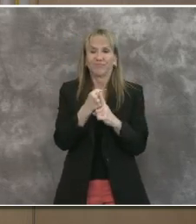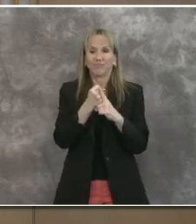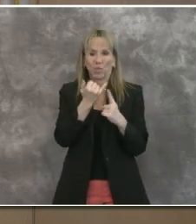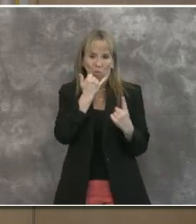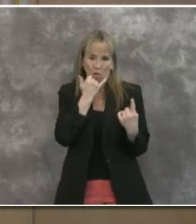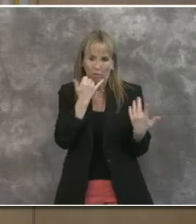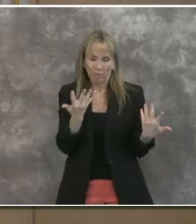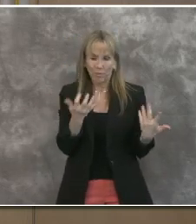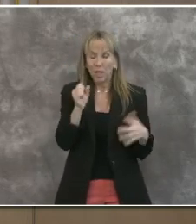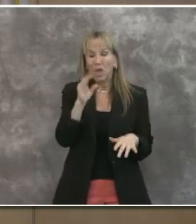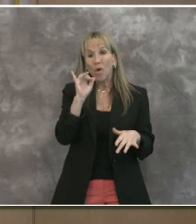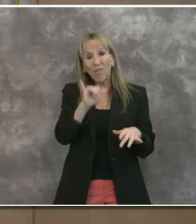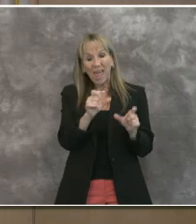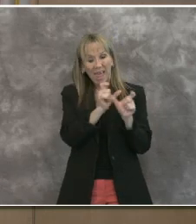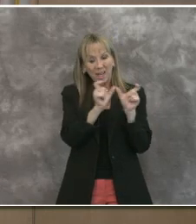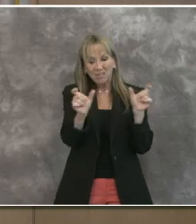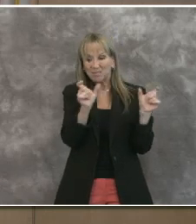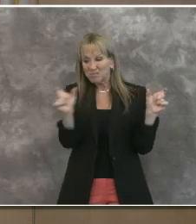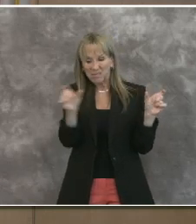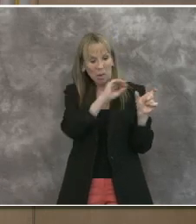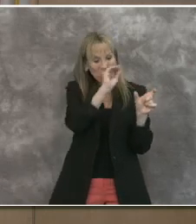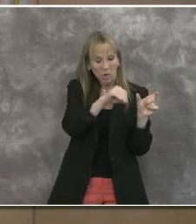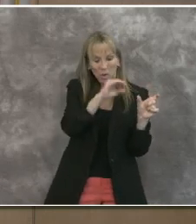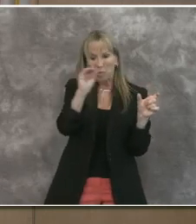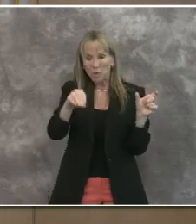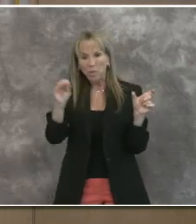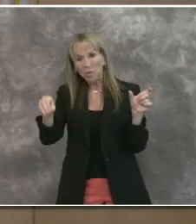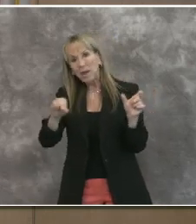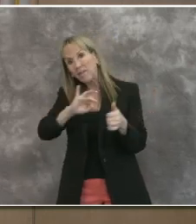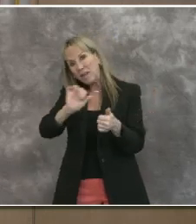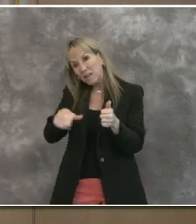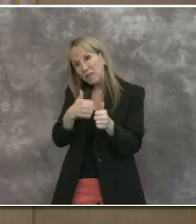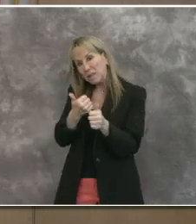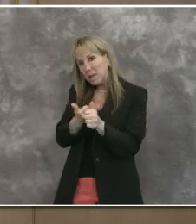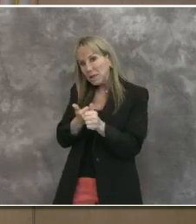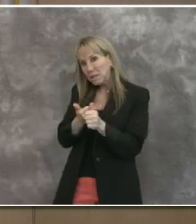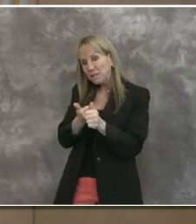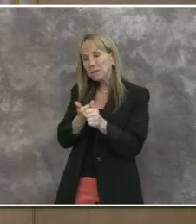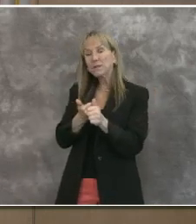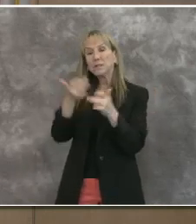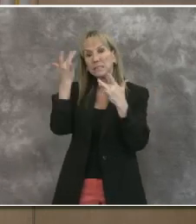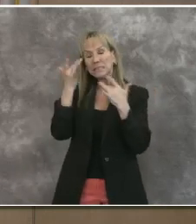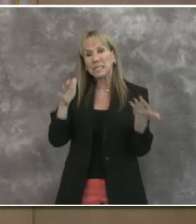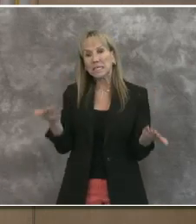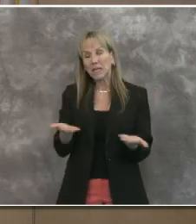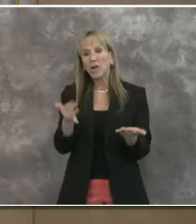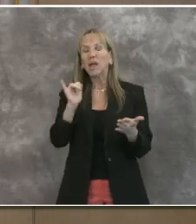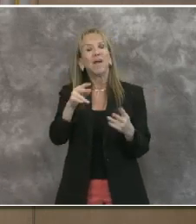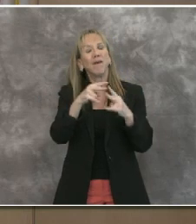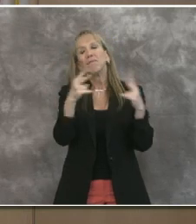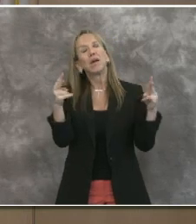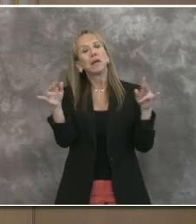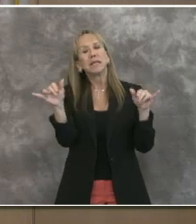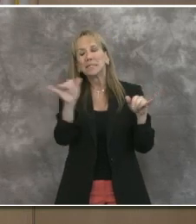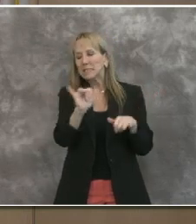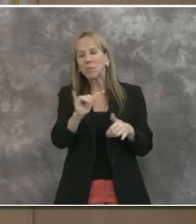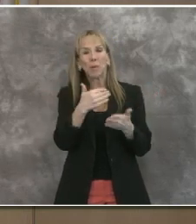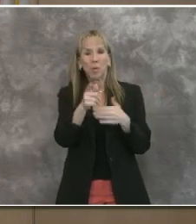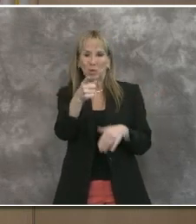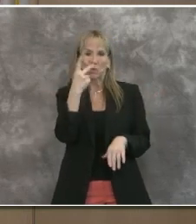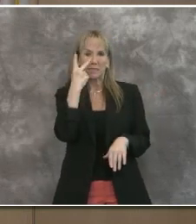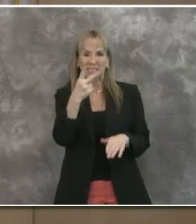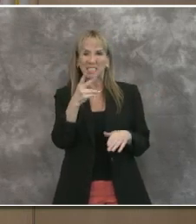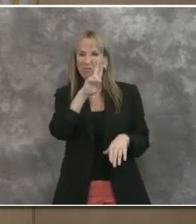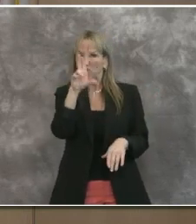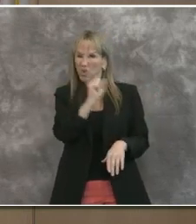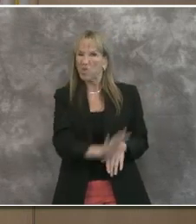breakdowns of the relationships between underlying medical conditions and deaths in San Diego are actually very similar to what's being seen across